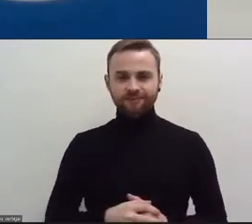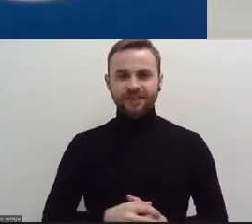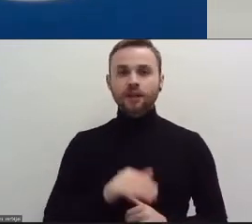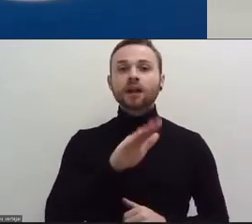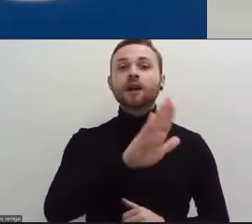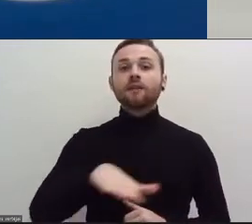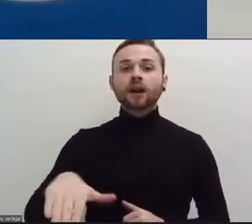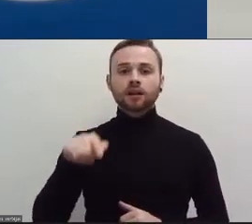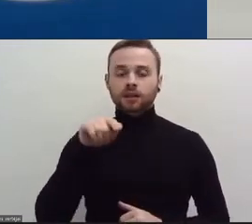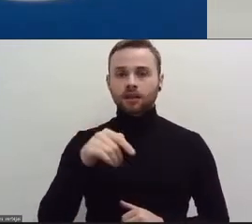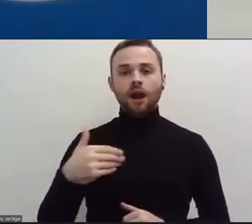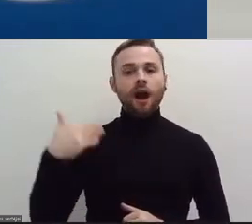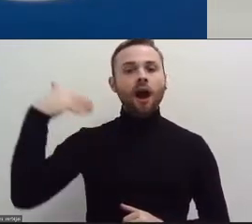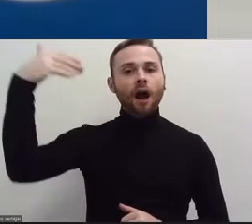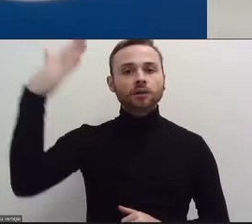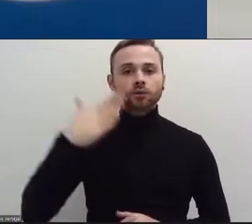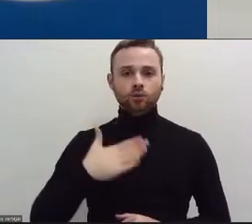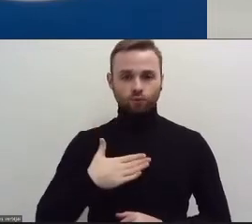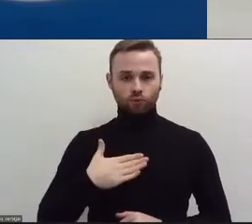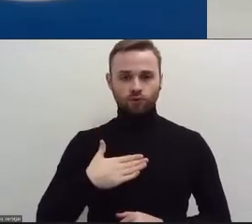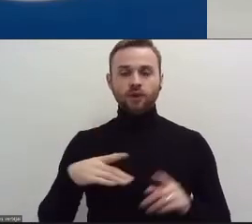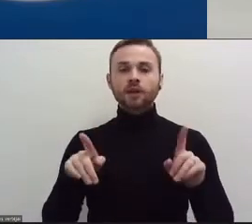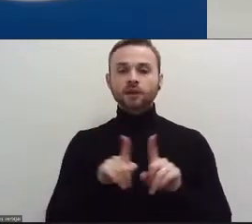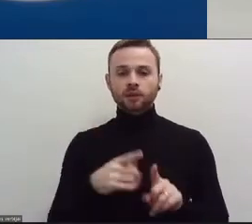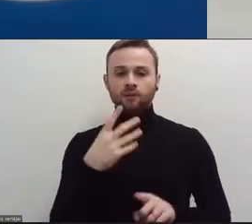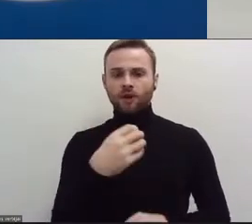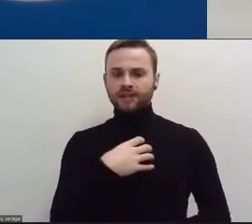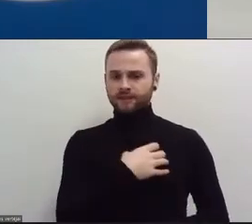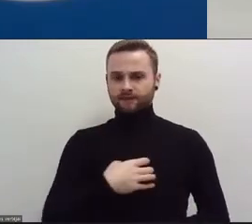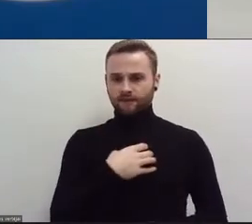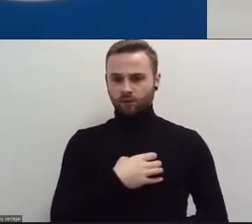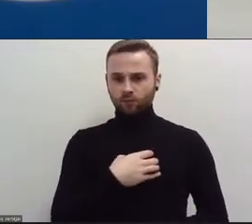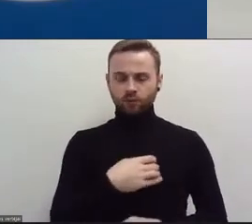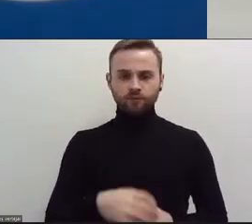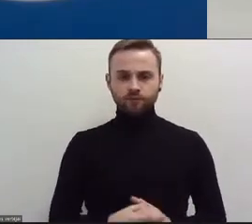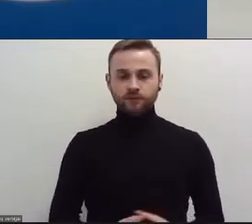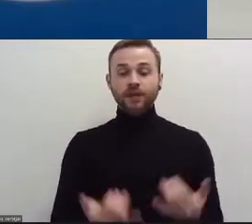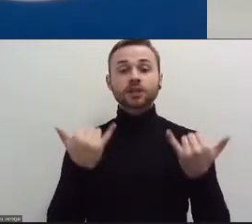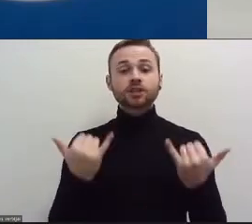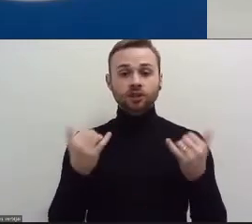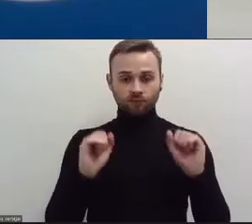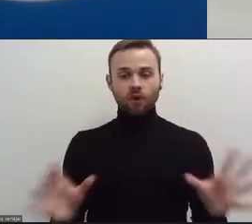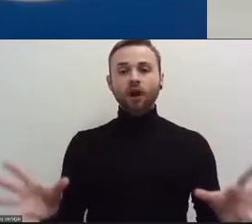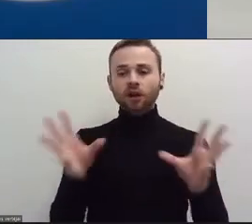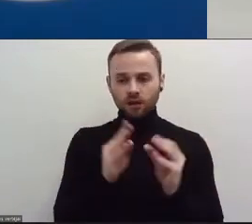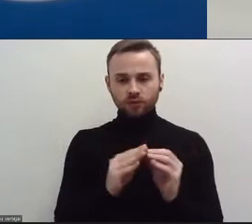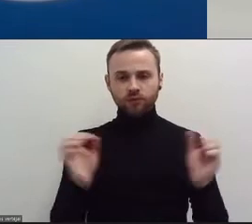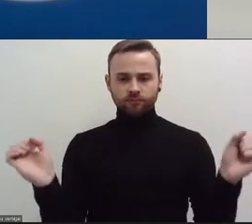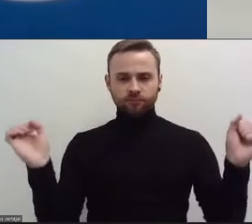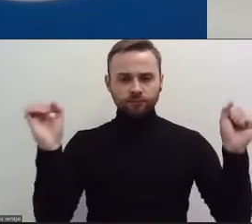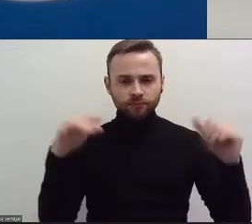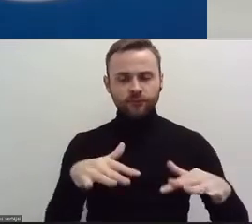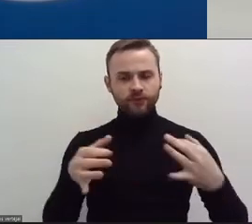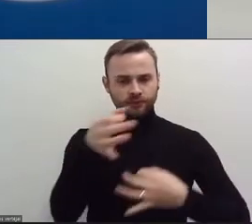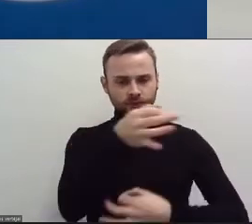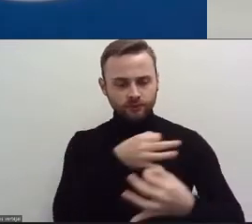is very inspiring that we are all gathered together today and we have an opportunity to focus on building